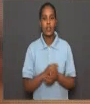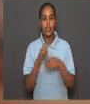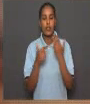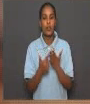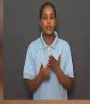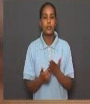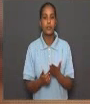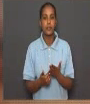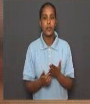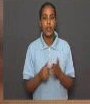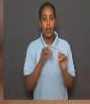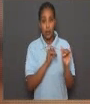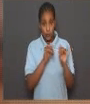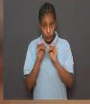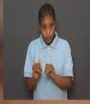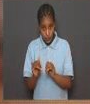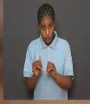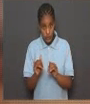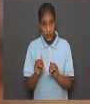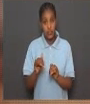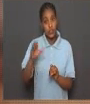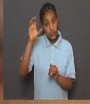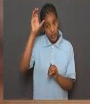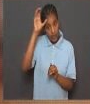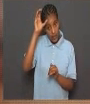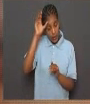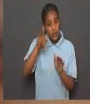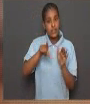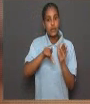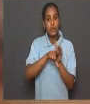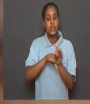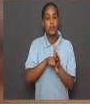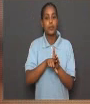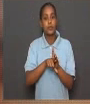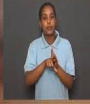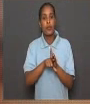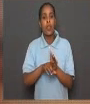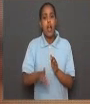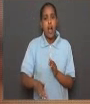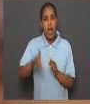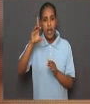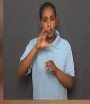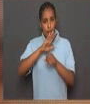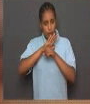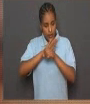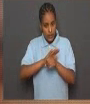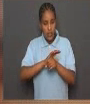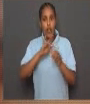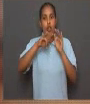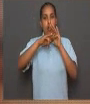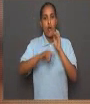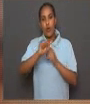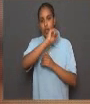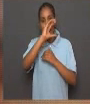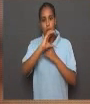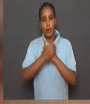Therefore, according to Le Chatelier's principle, high pressure and low